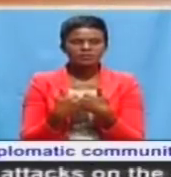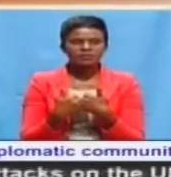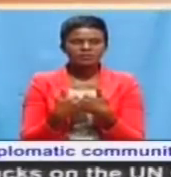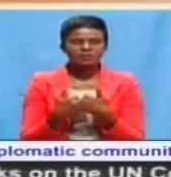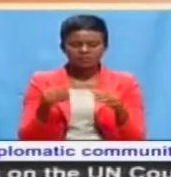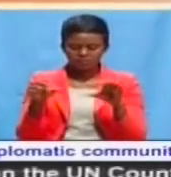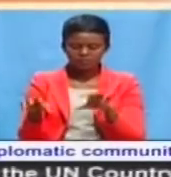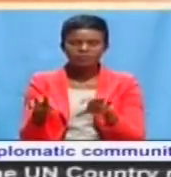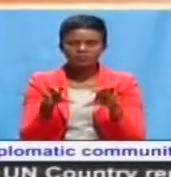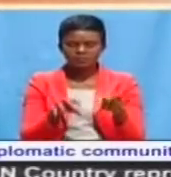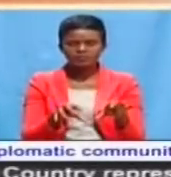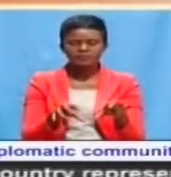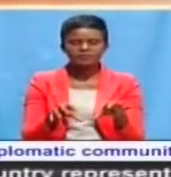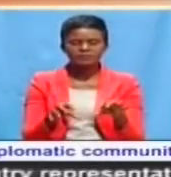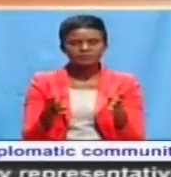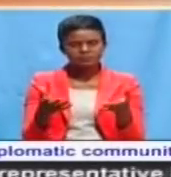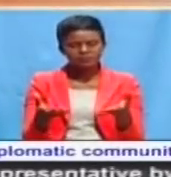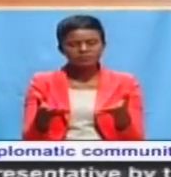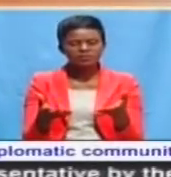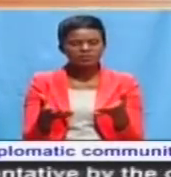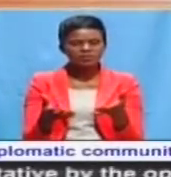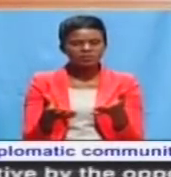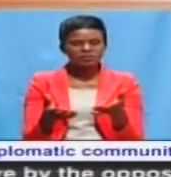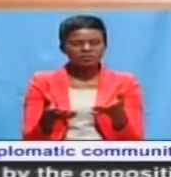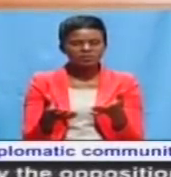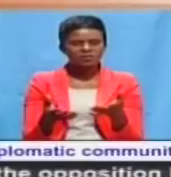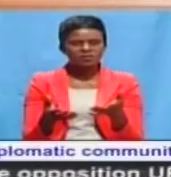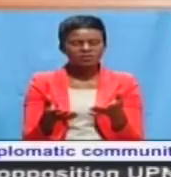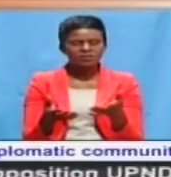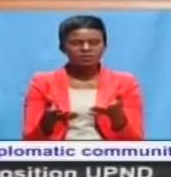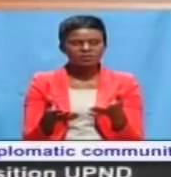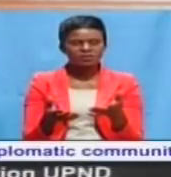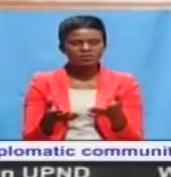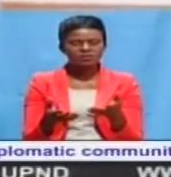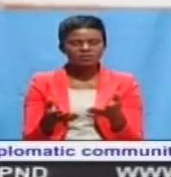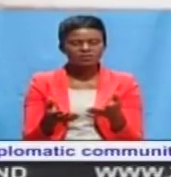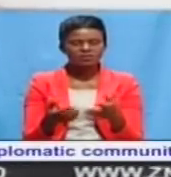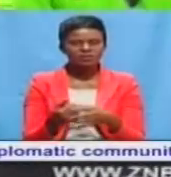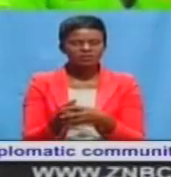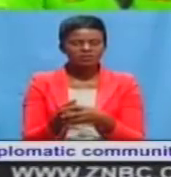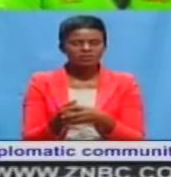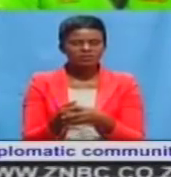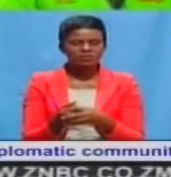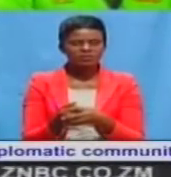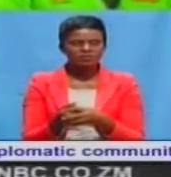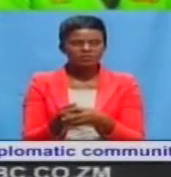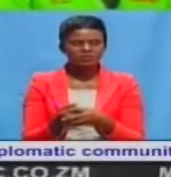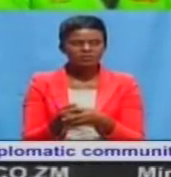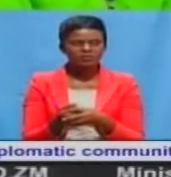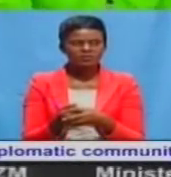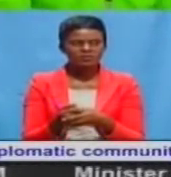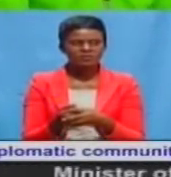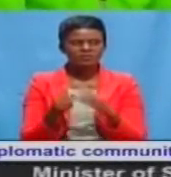done. Today, if you drive on the Chingola Solwezi, I think you may not even use a detour.